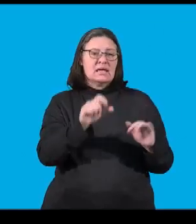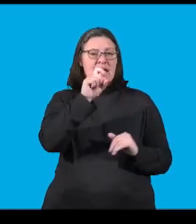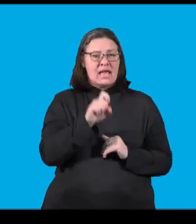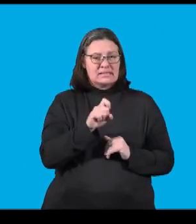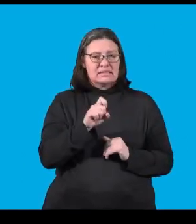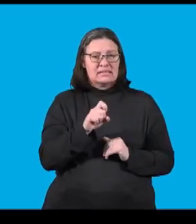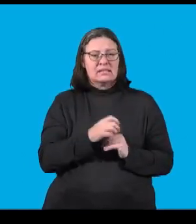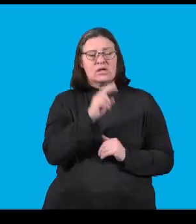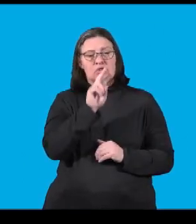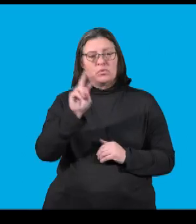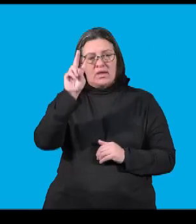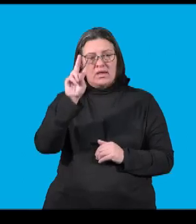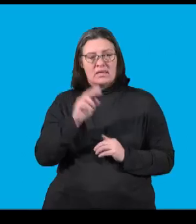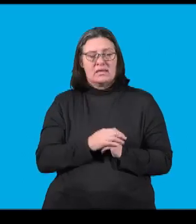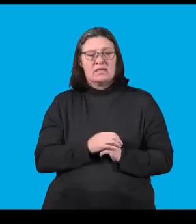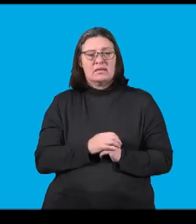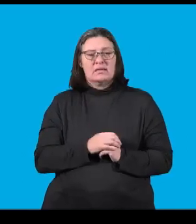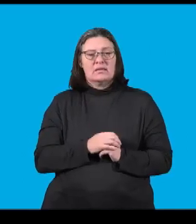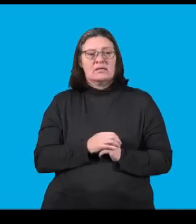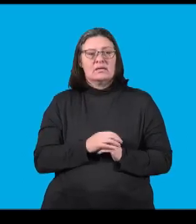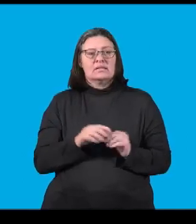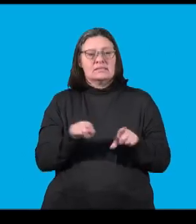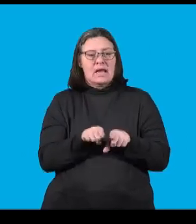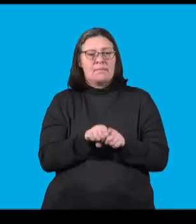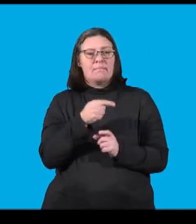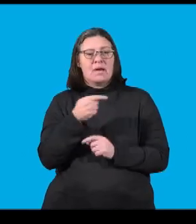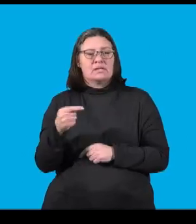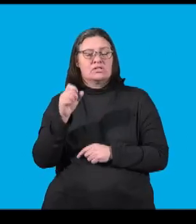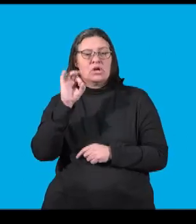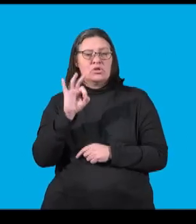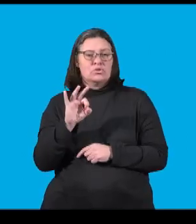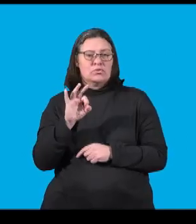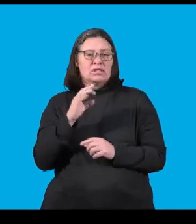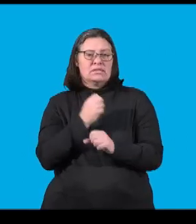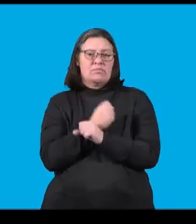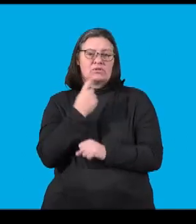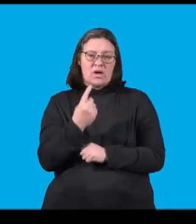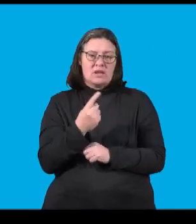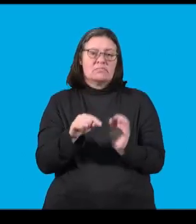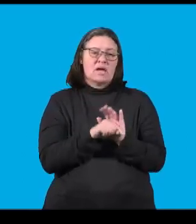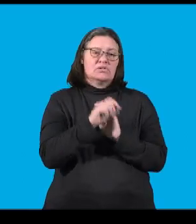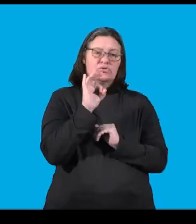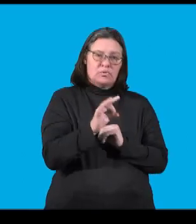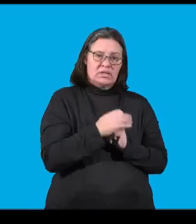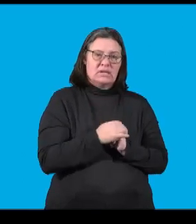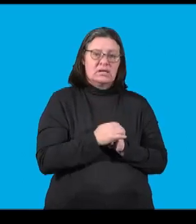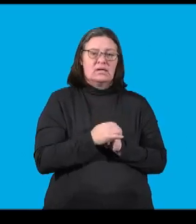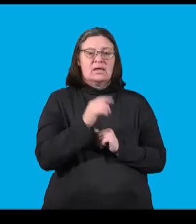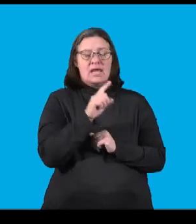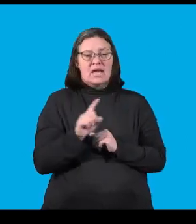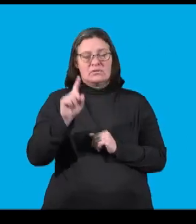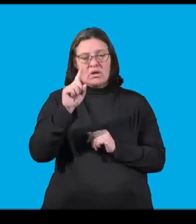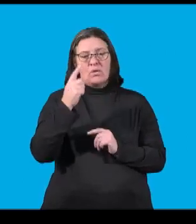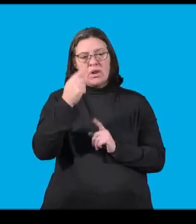Subtracting 1 from the power, so it becomes x squared. Same here with the minus 3x. Minus 3 times 1 is minus 3. X